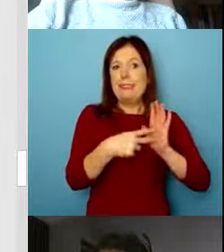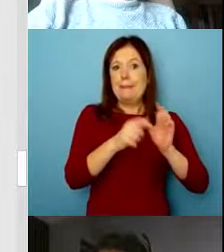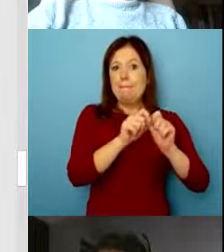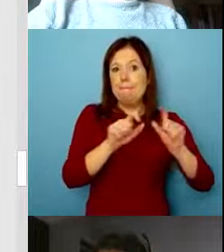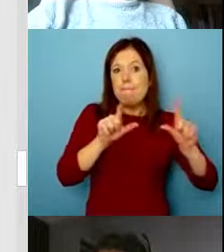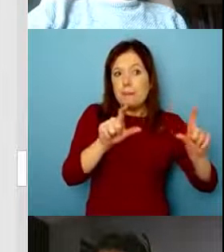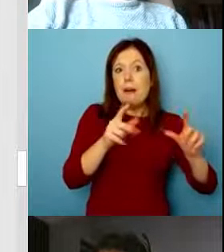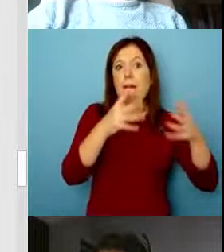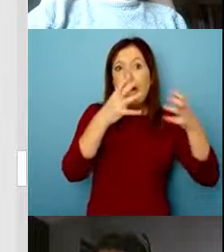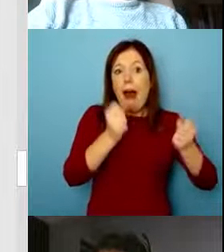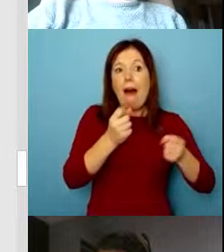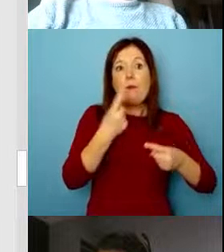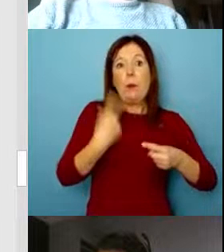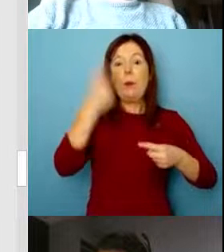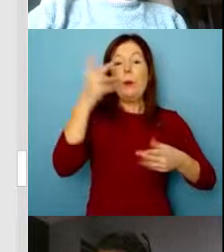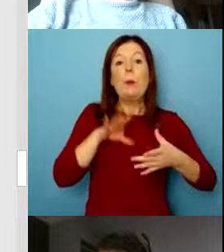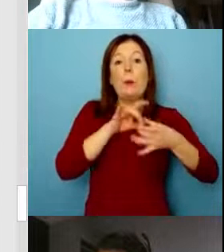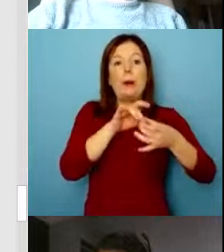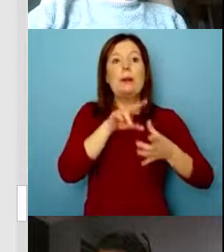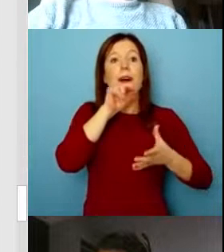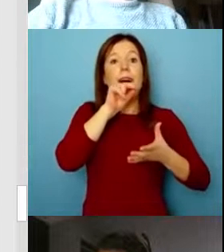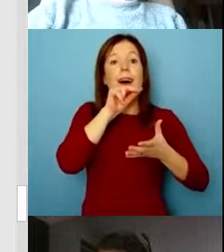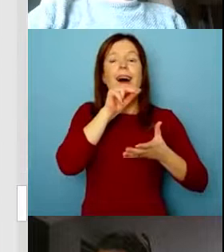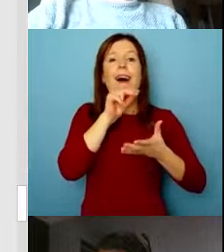provide that level of service.